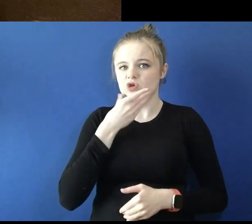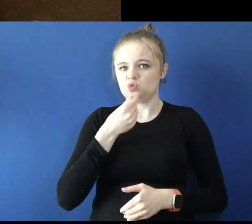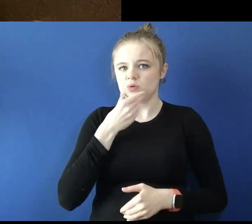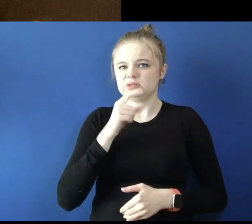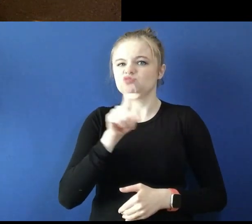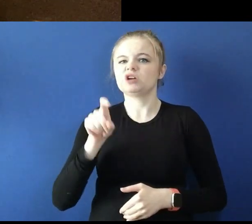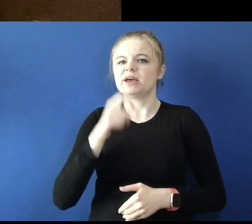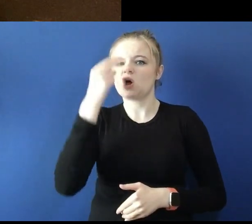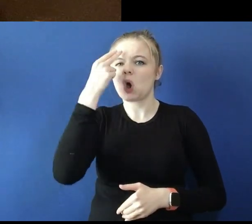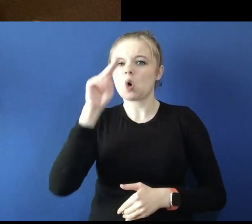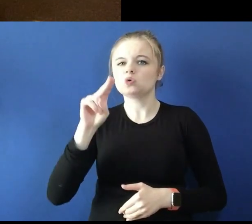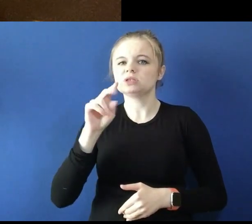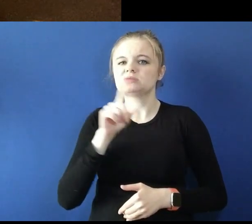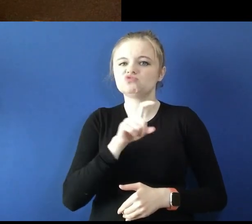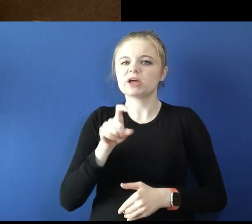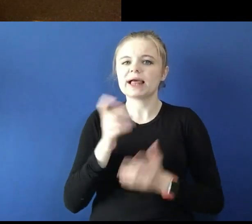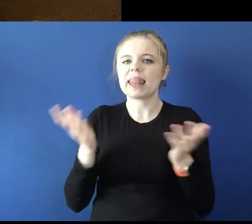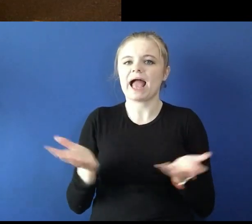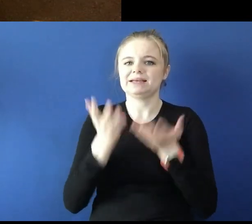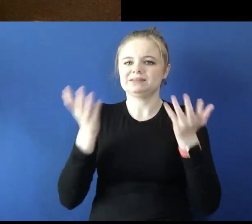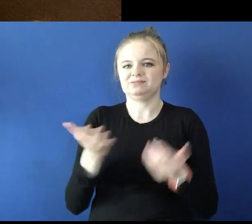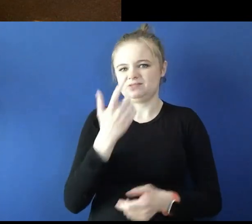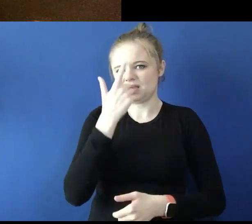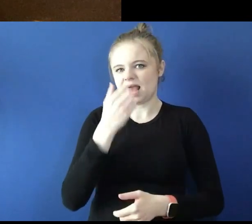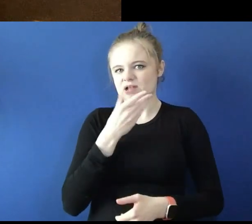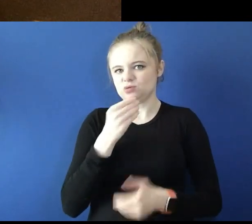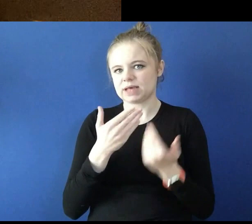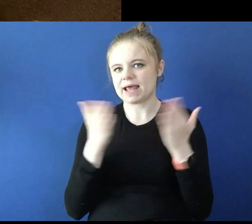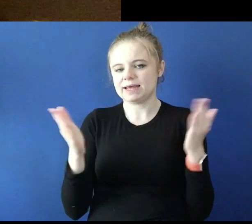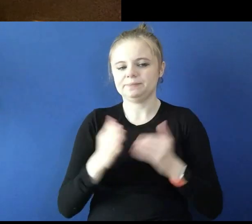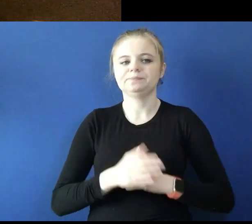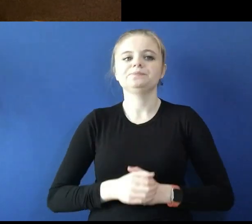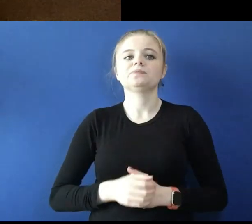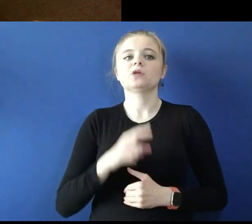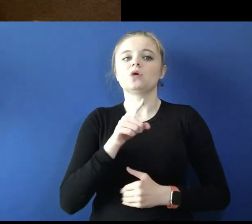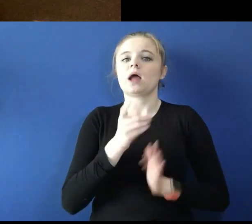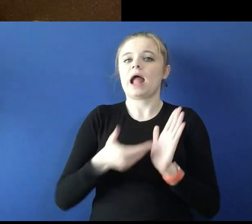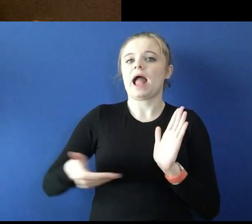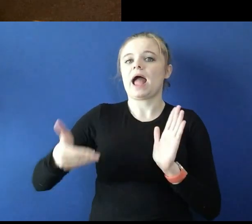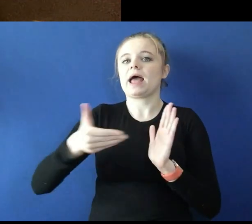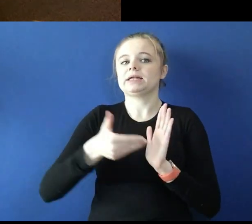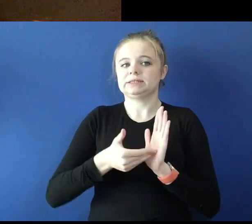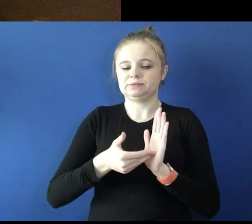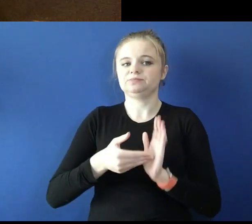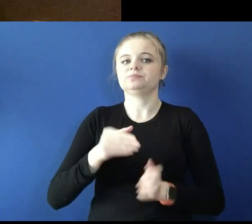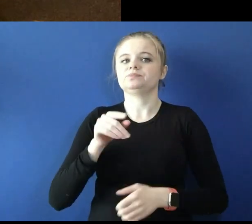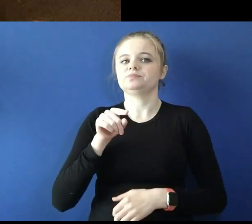light, you can use whatever you fancy. Into that we're going to put the